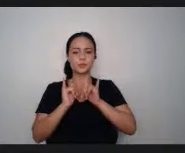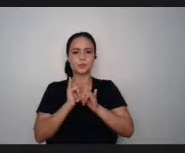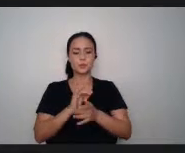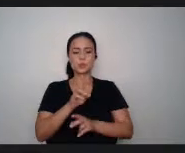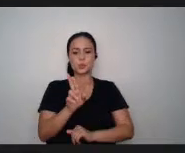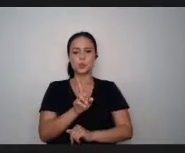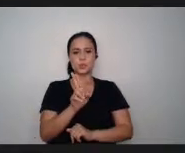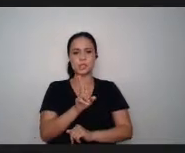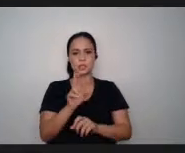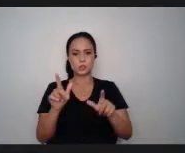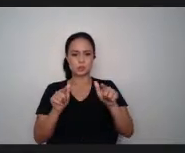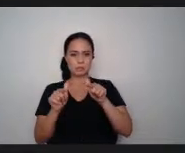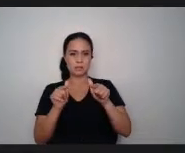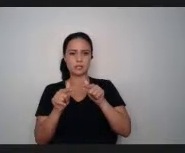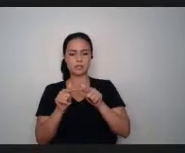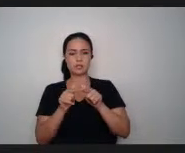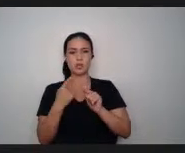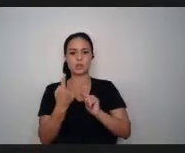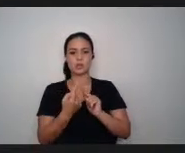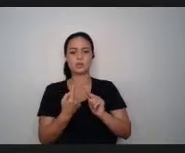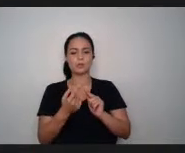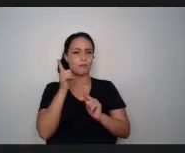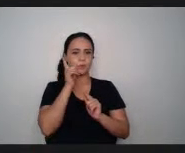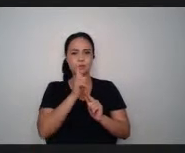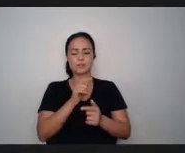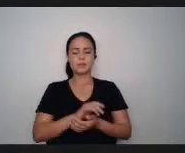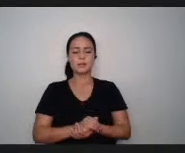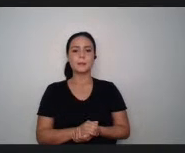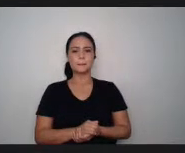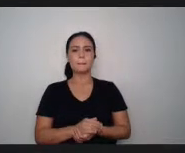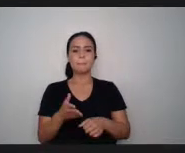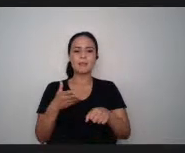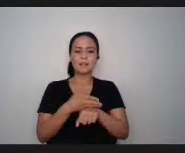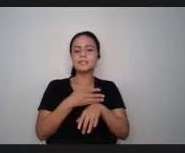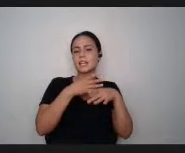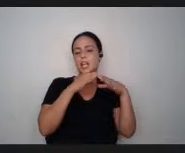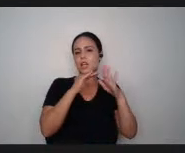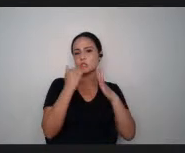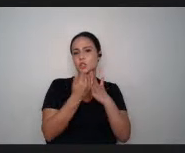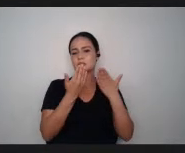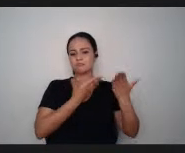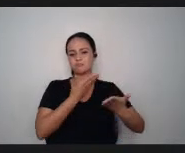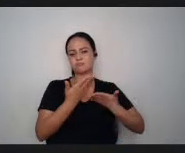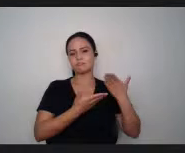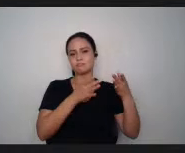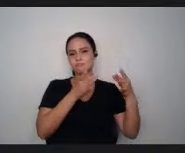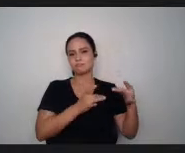the data of the users and employees. We won't be able to